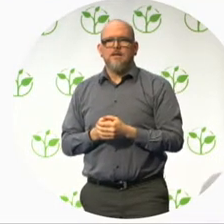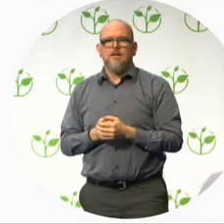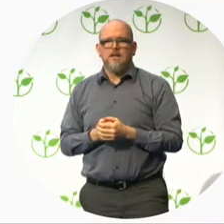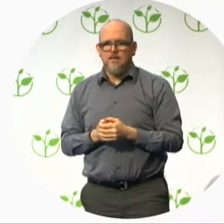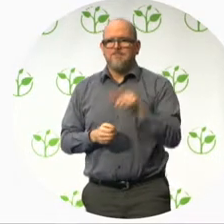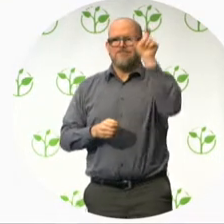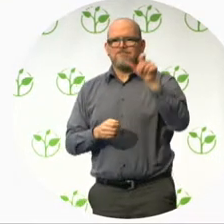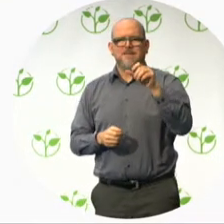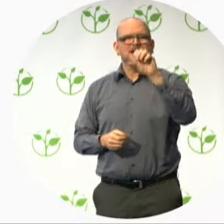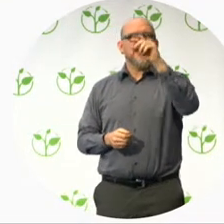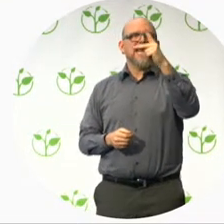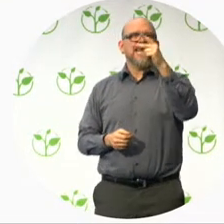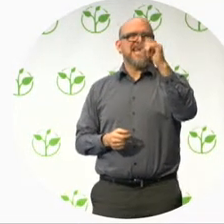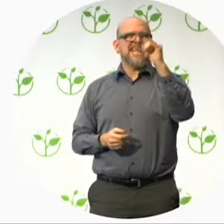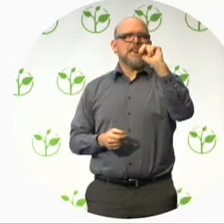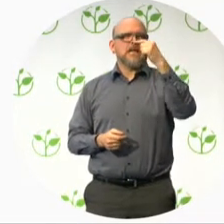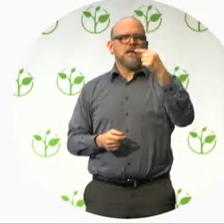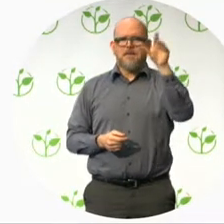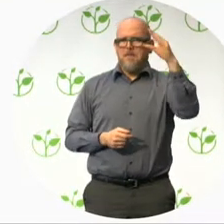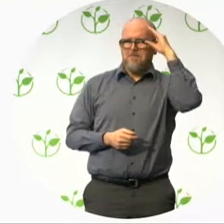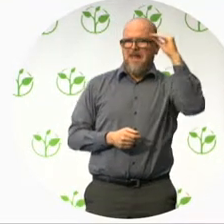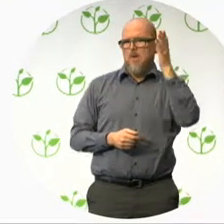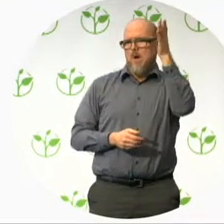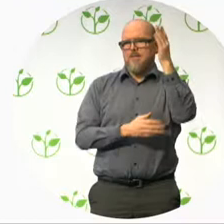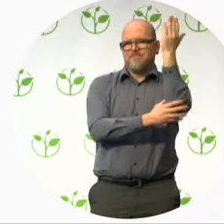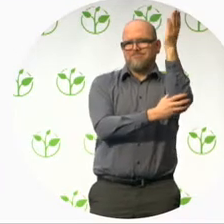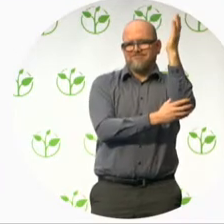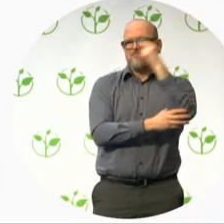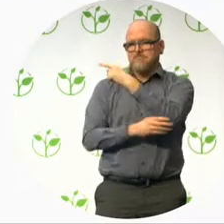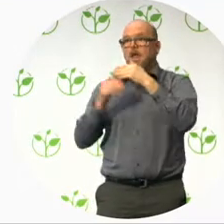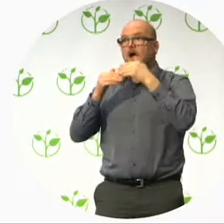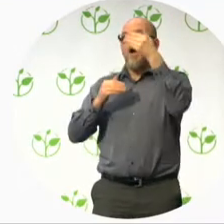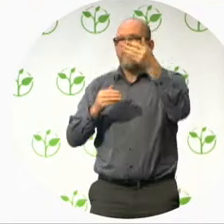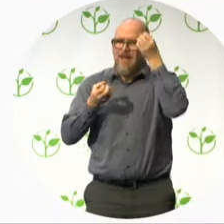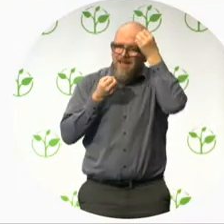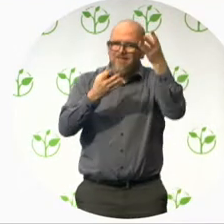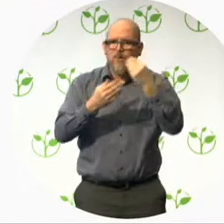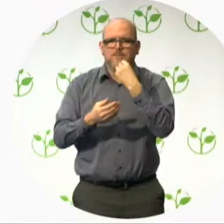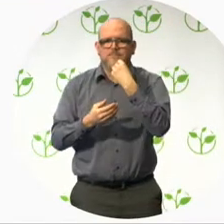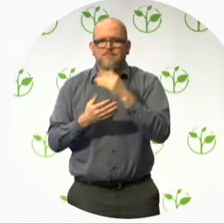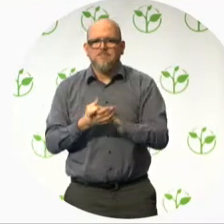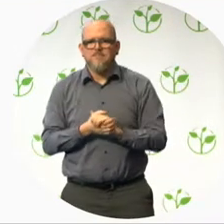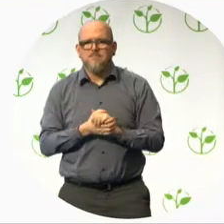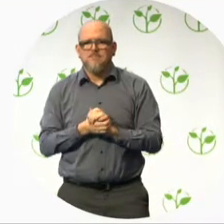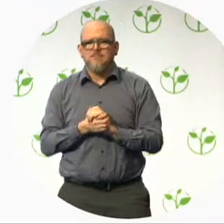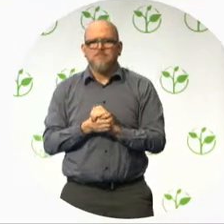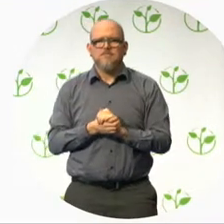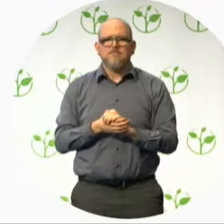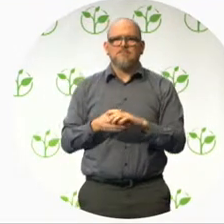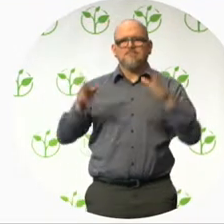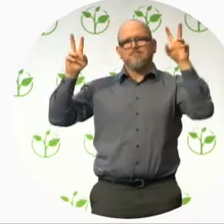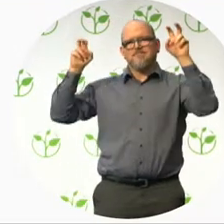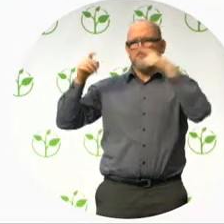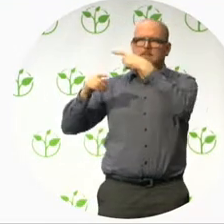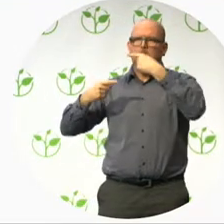federal disability initiatives in the US and is currently director of the Office of Accessibility and Accommodations. If I may